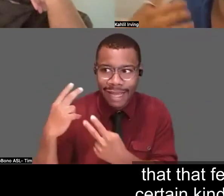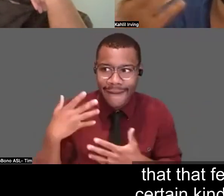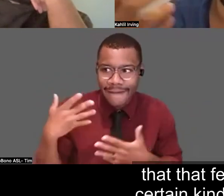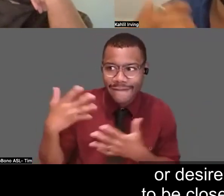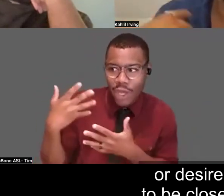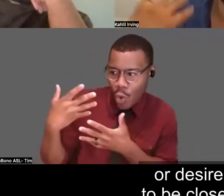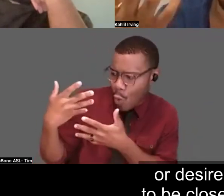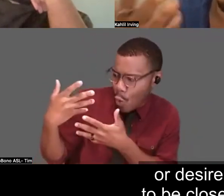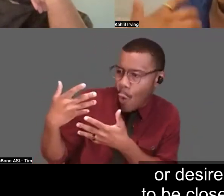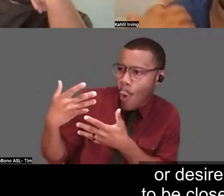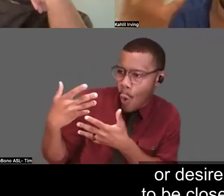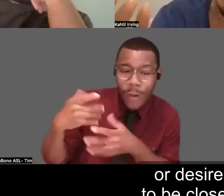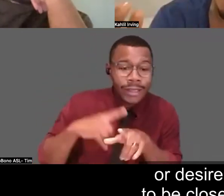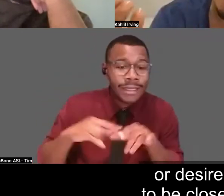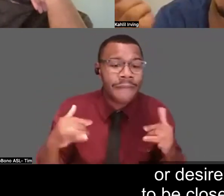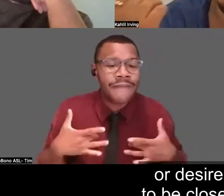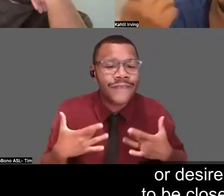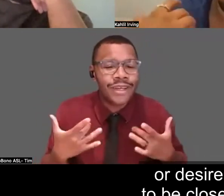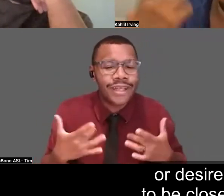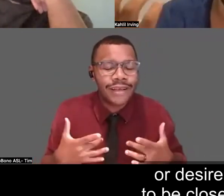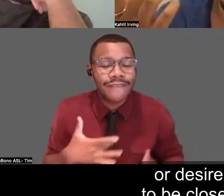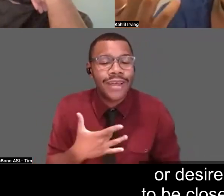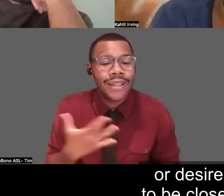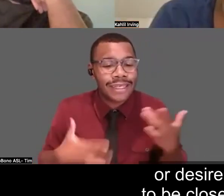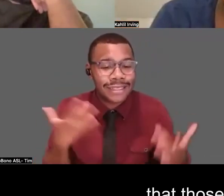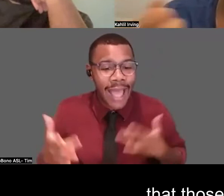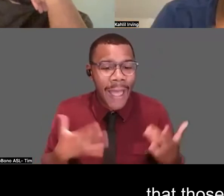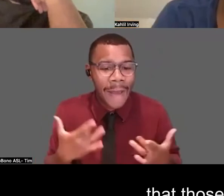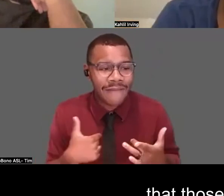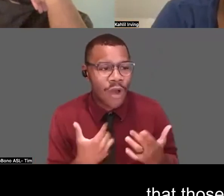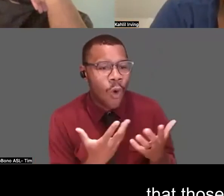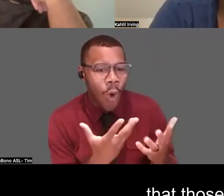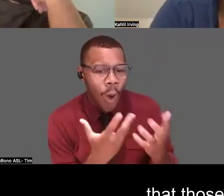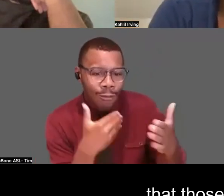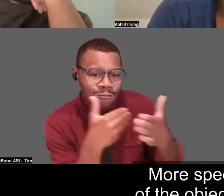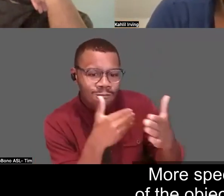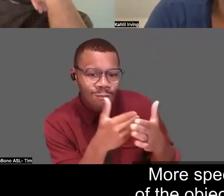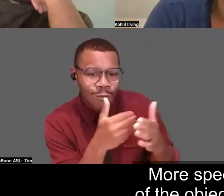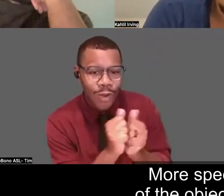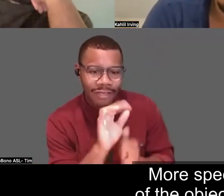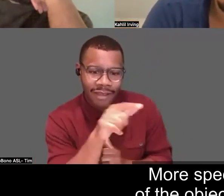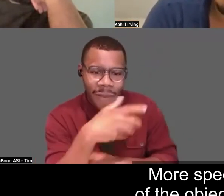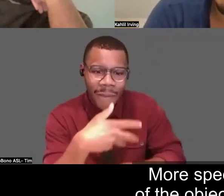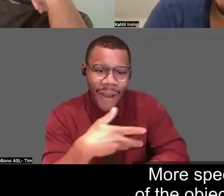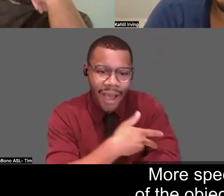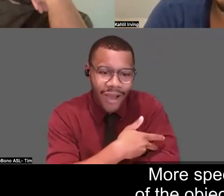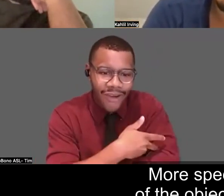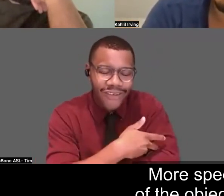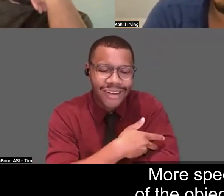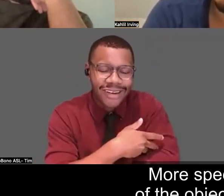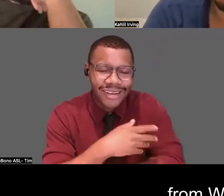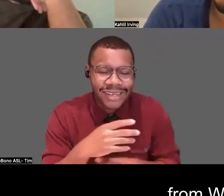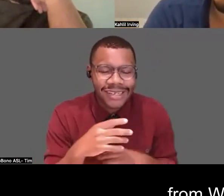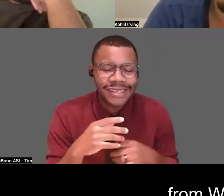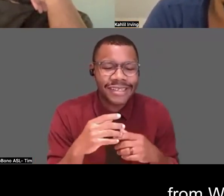of excitement or desire or yearning to be close to the power that those objects had. More specifically, a lot of the objects and